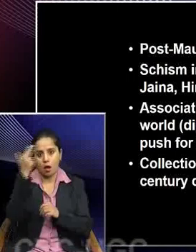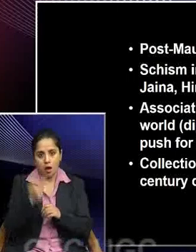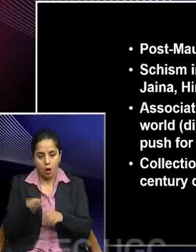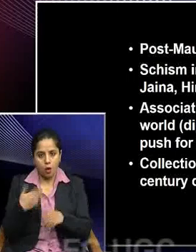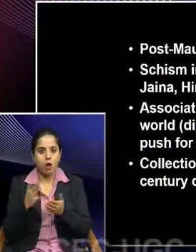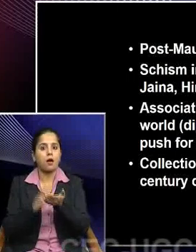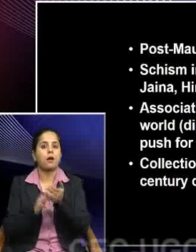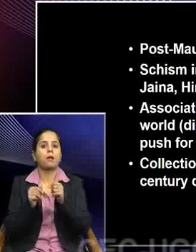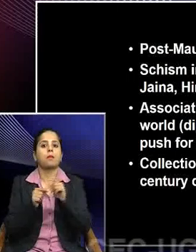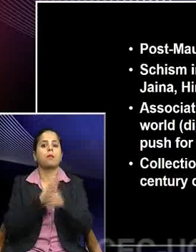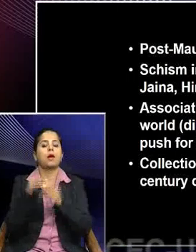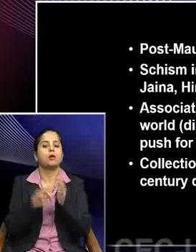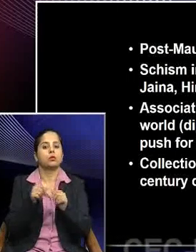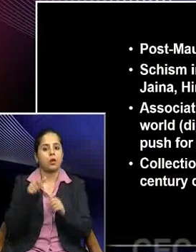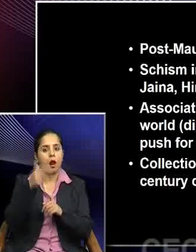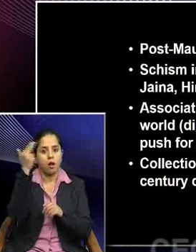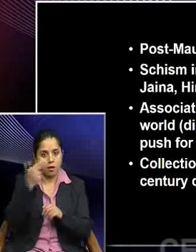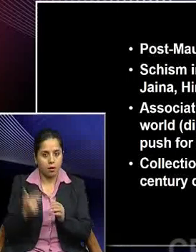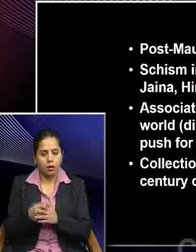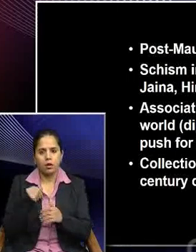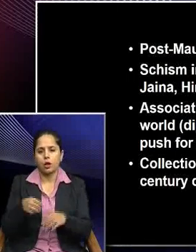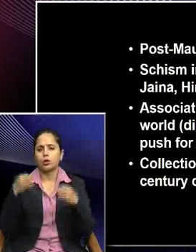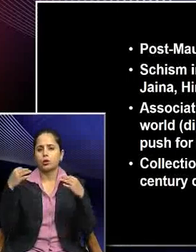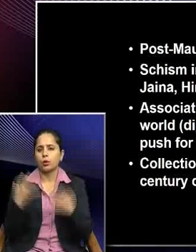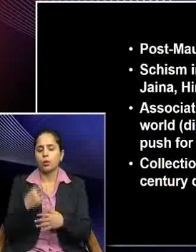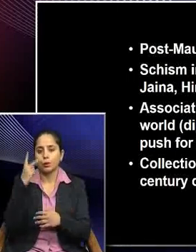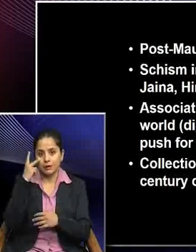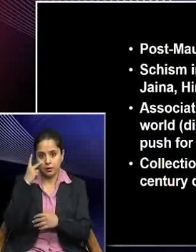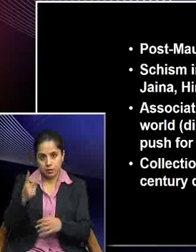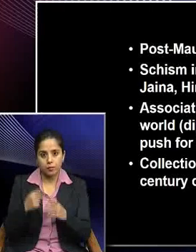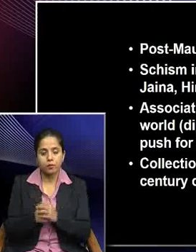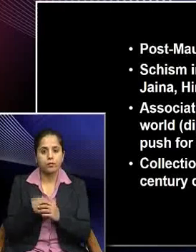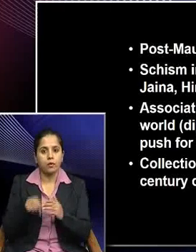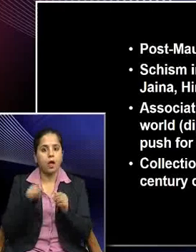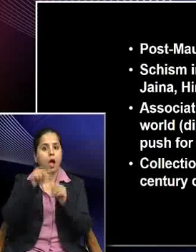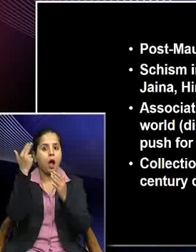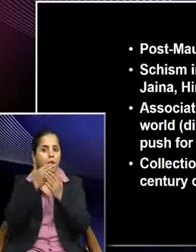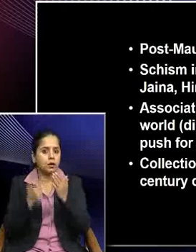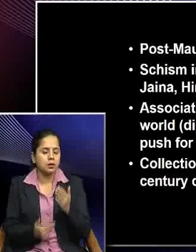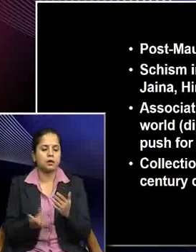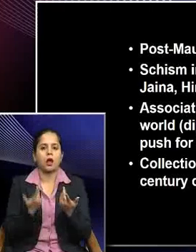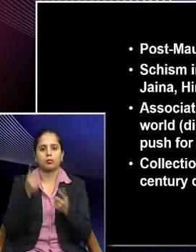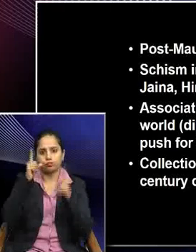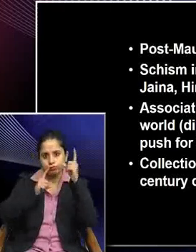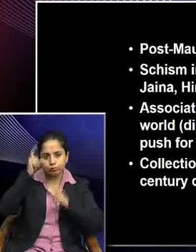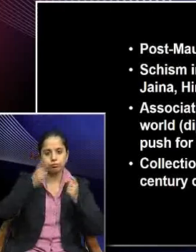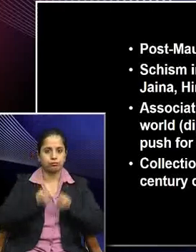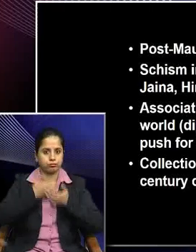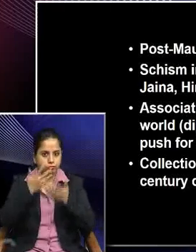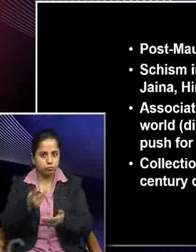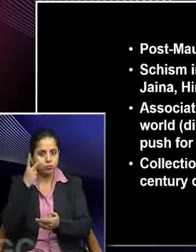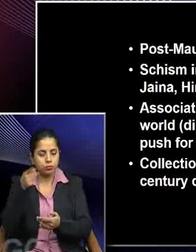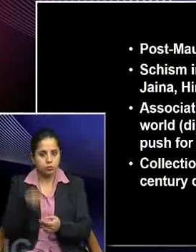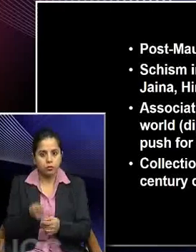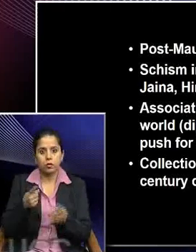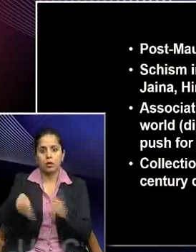are essentially talking of a new kind of artistic expression that is visible